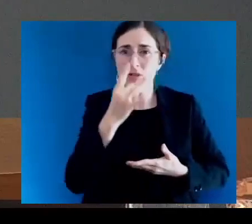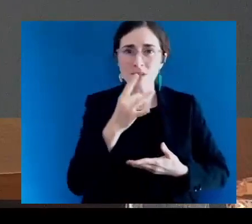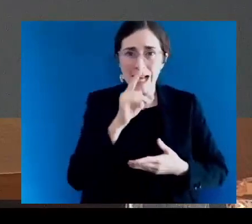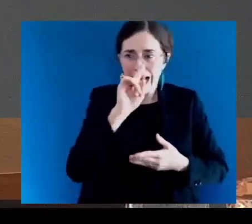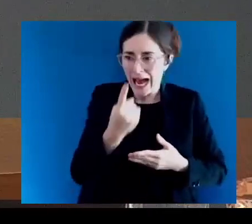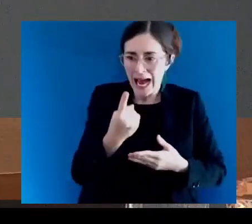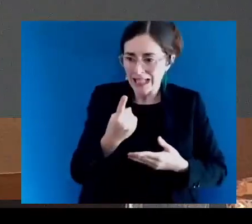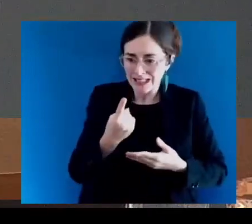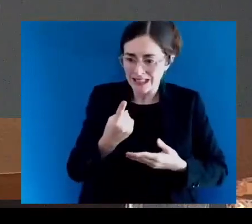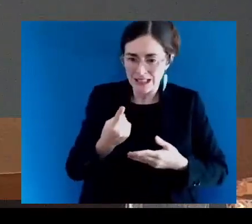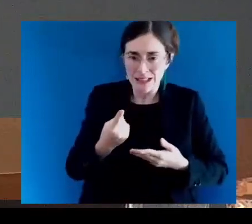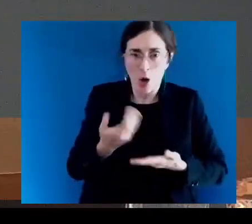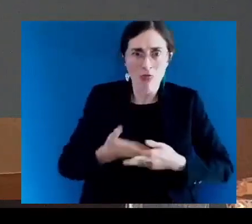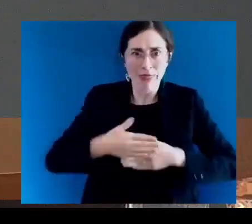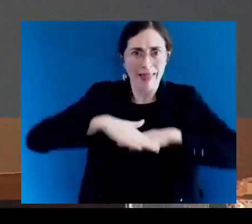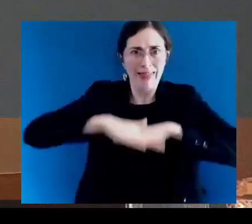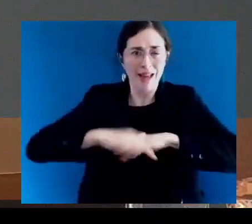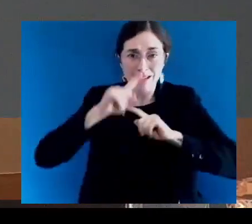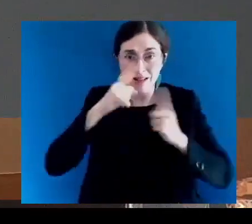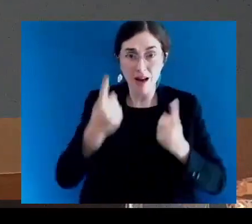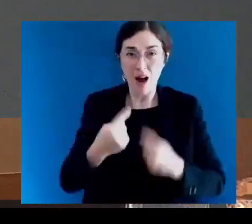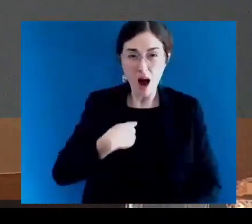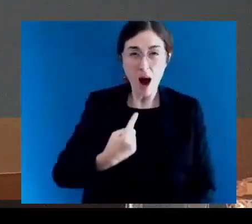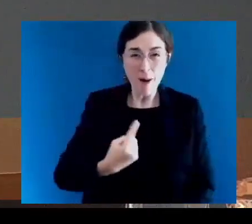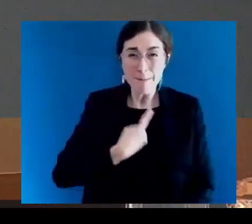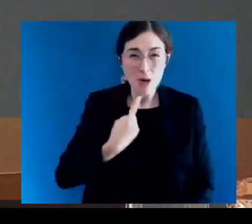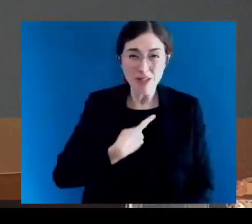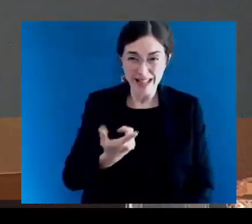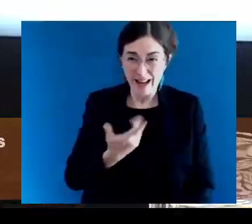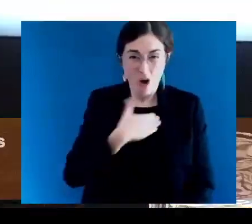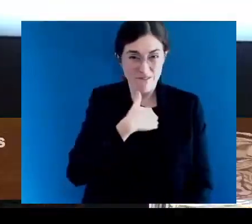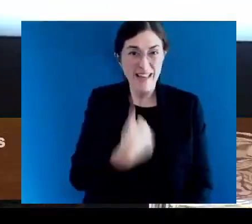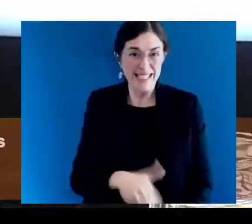And I personally are offended by 100,000.